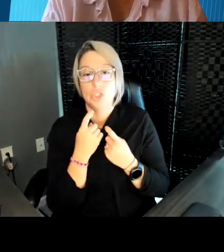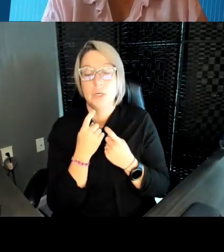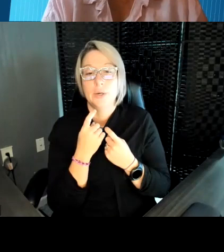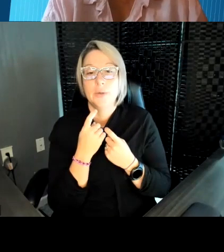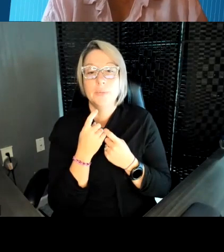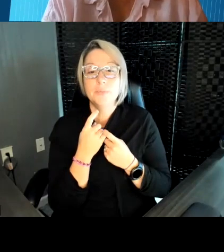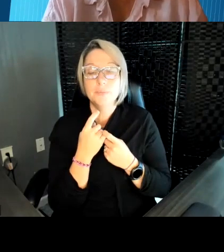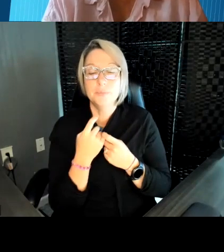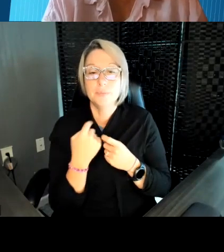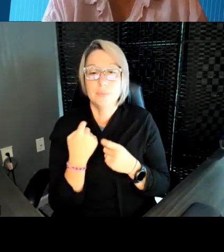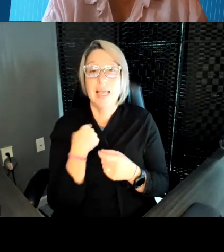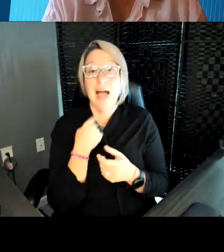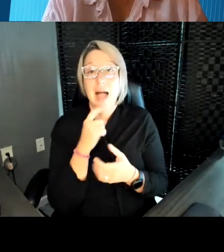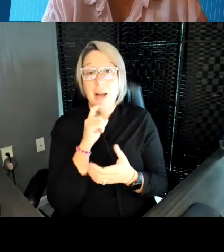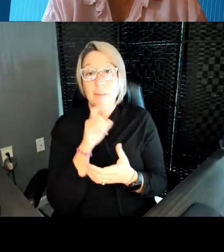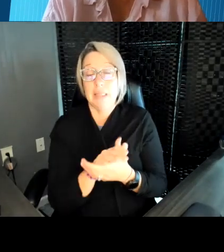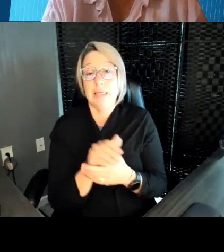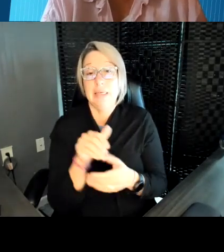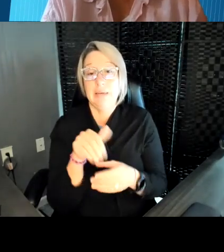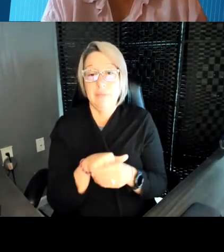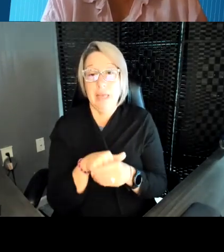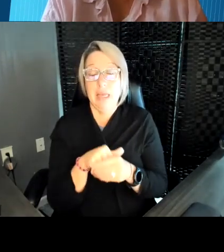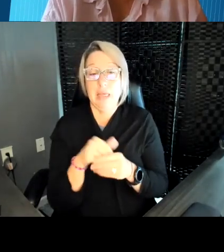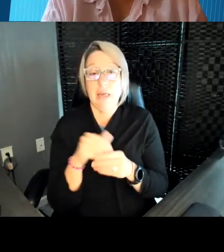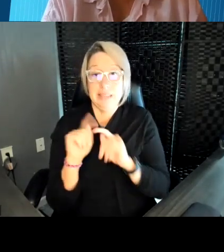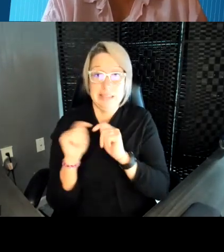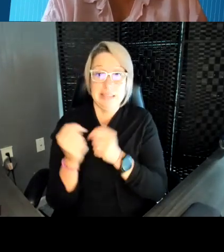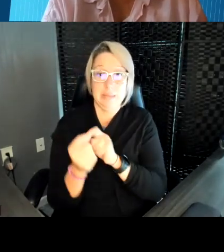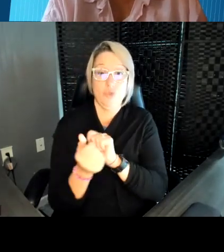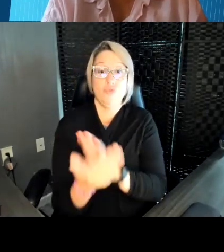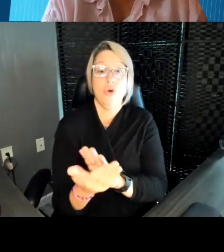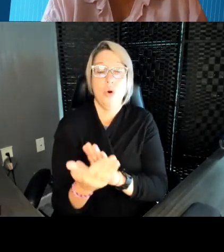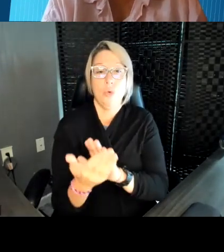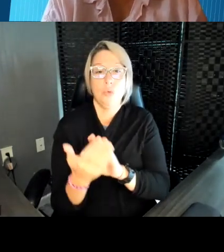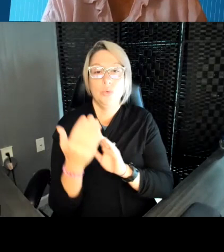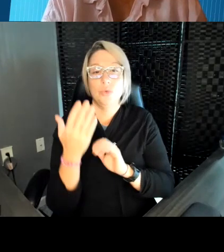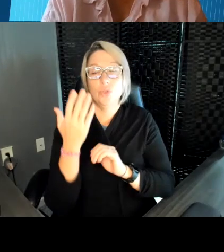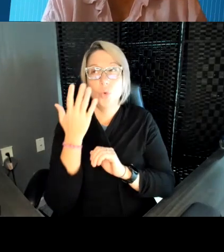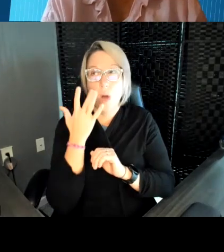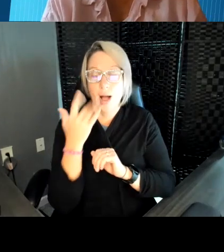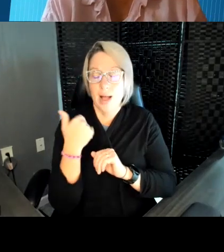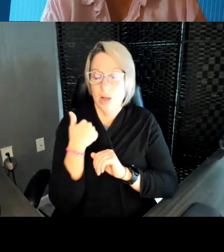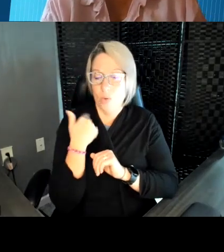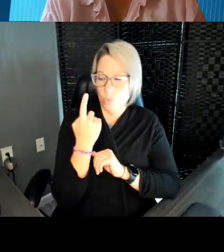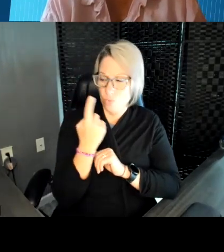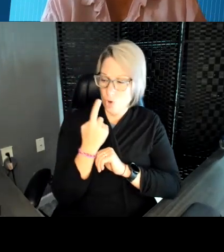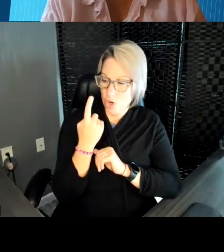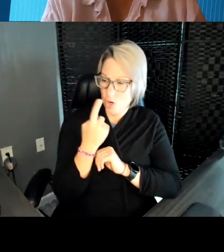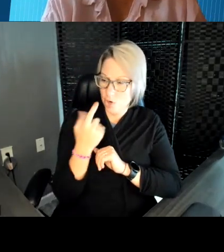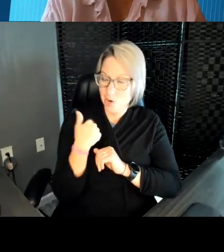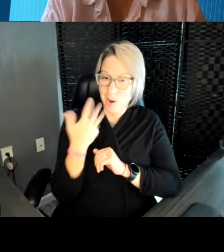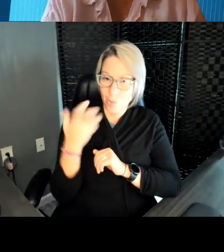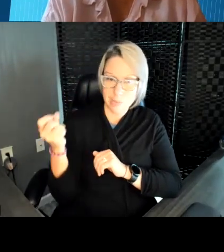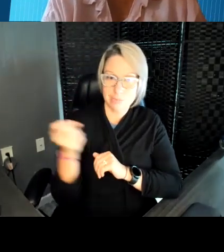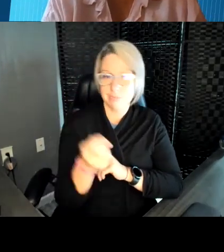big believer in a transdisciplinary team approach, because if I wondered, I would want to bring my people trained